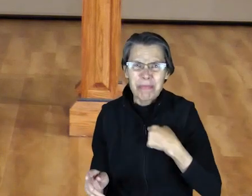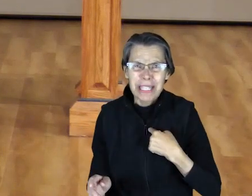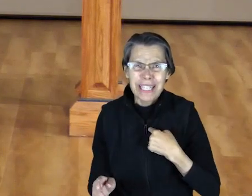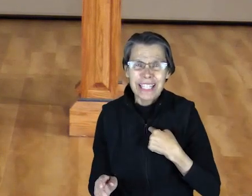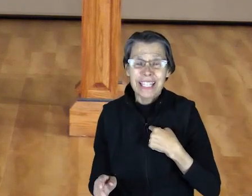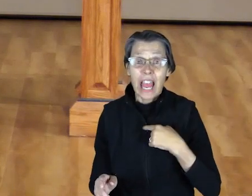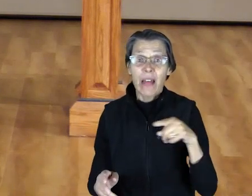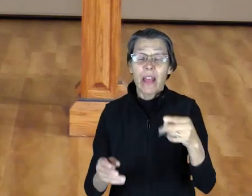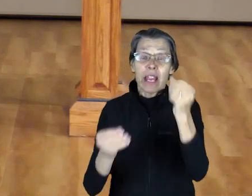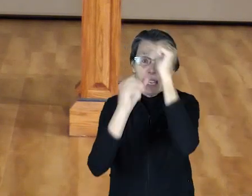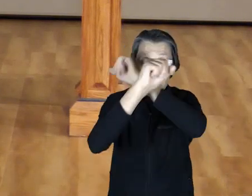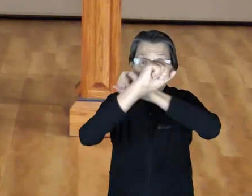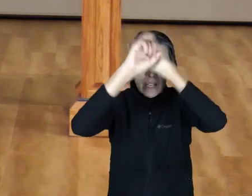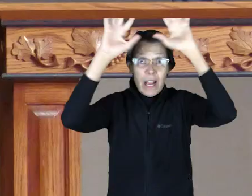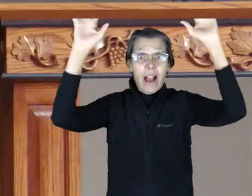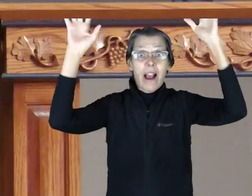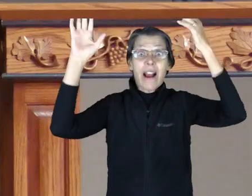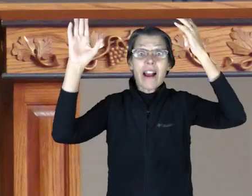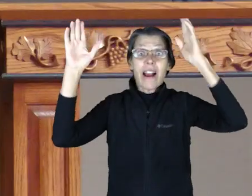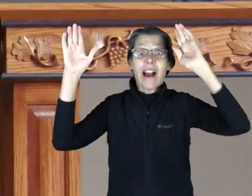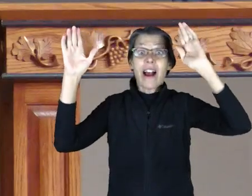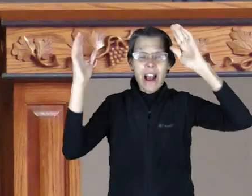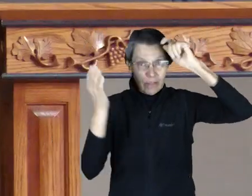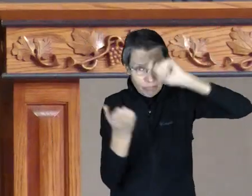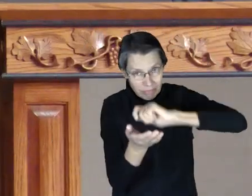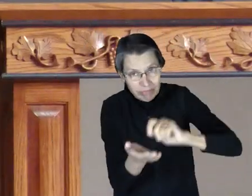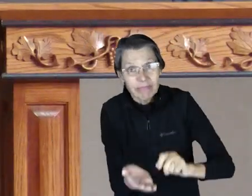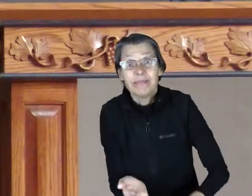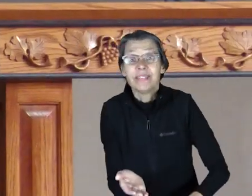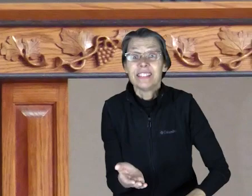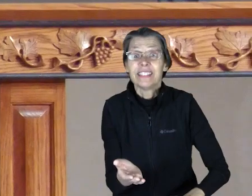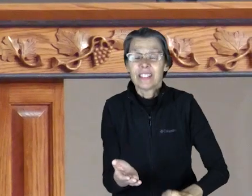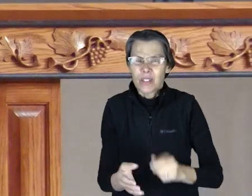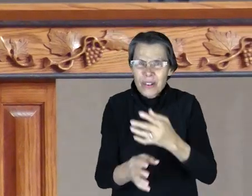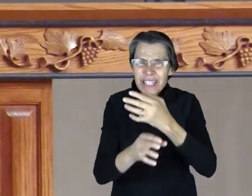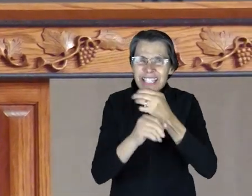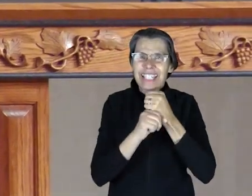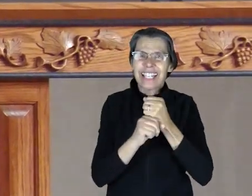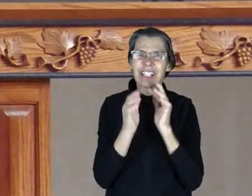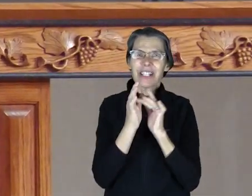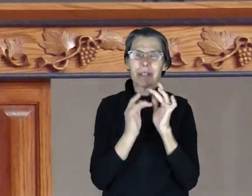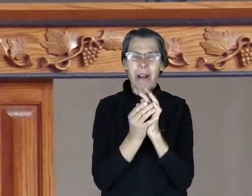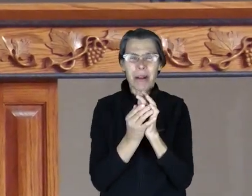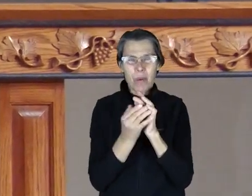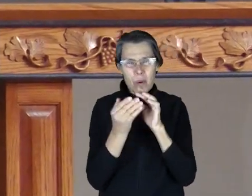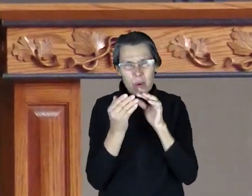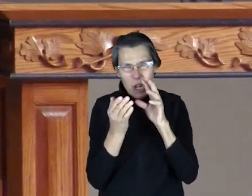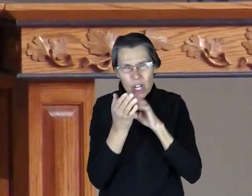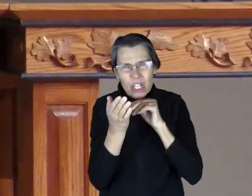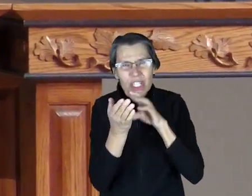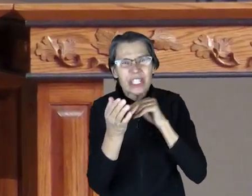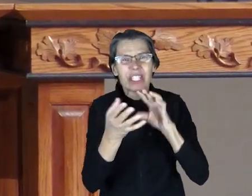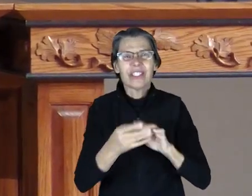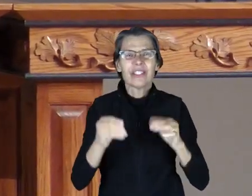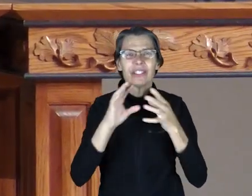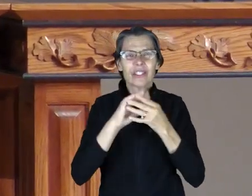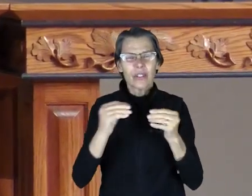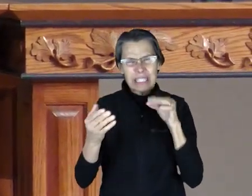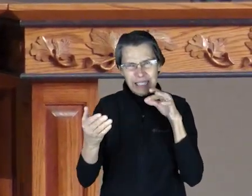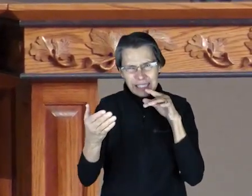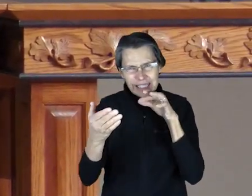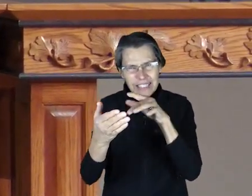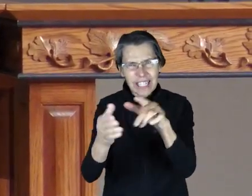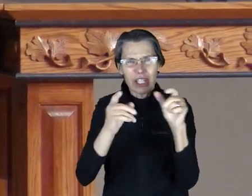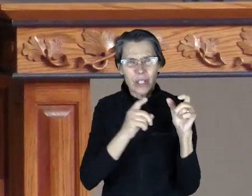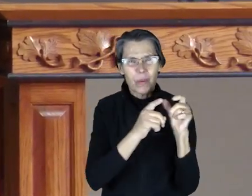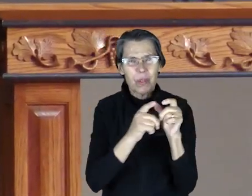that God inspired. Receive your Bible and learn its stories and study its words. These